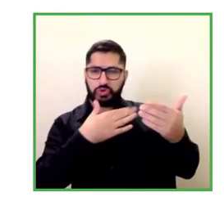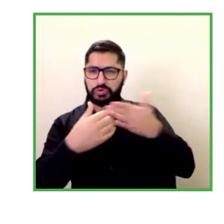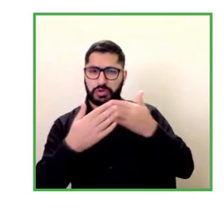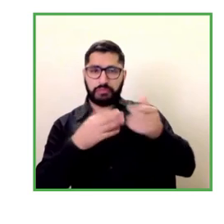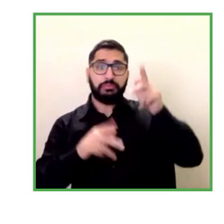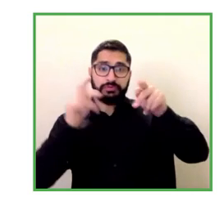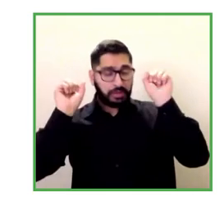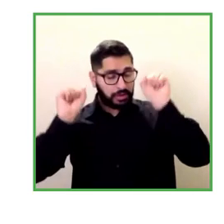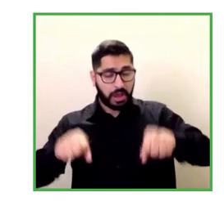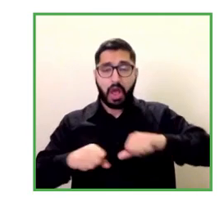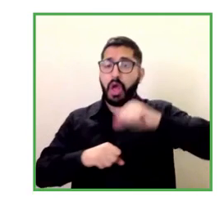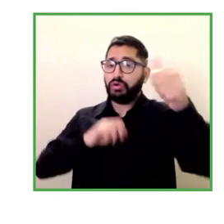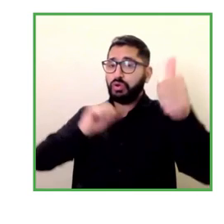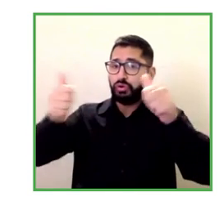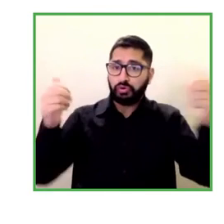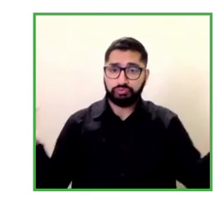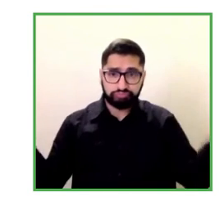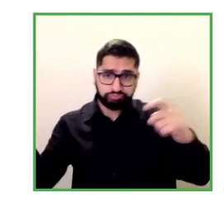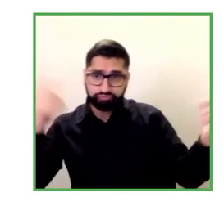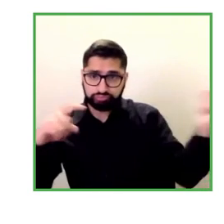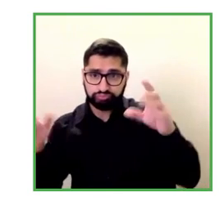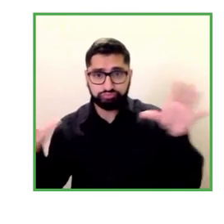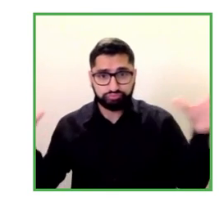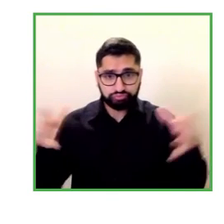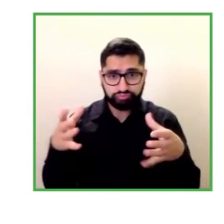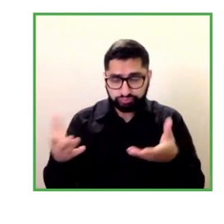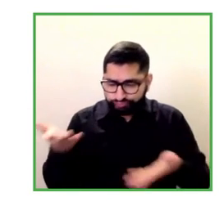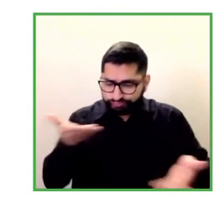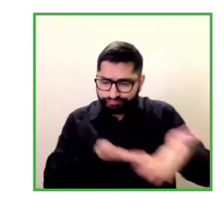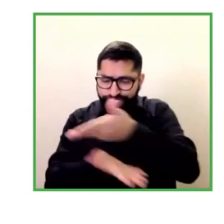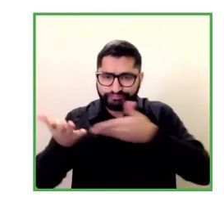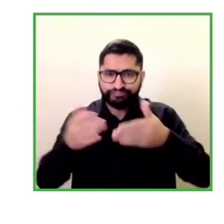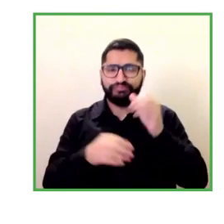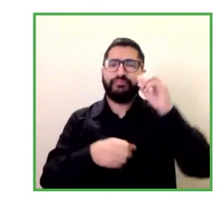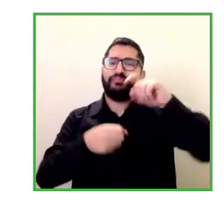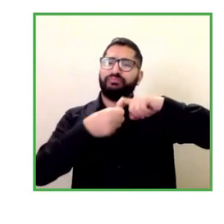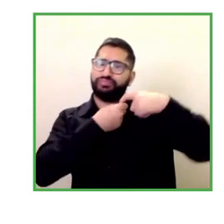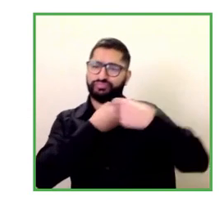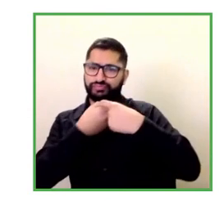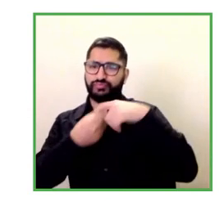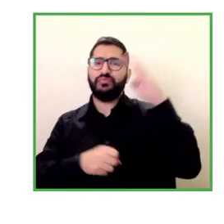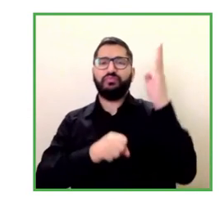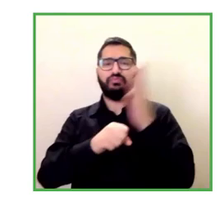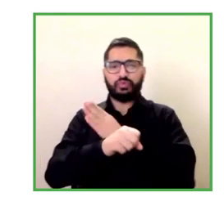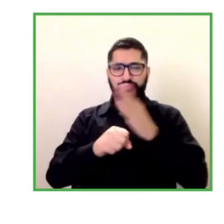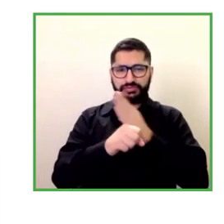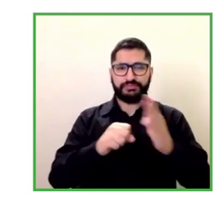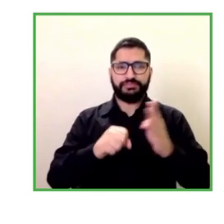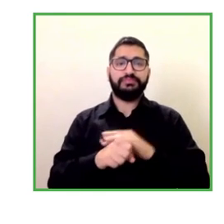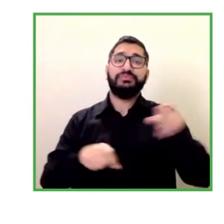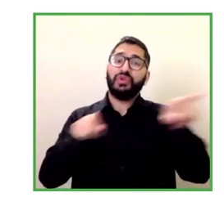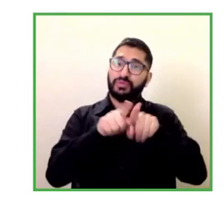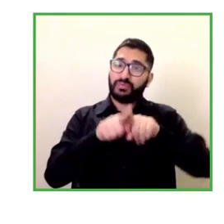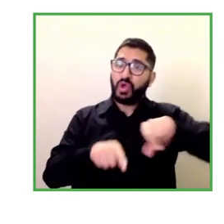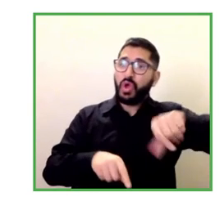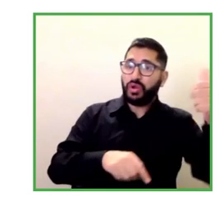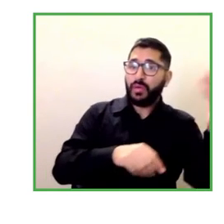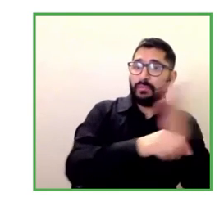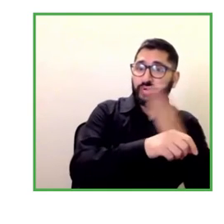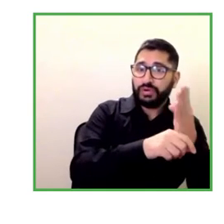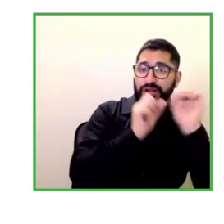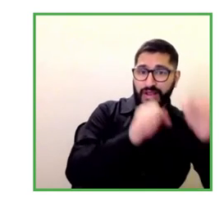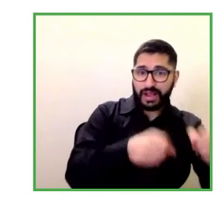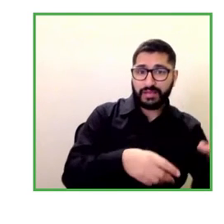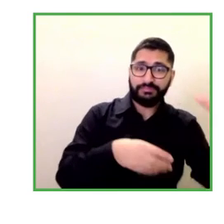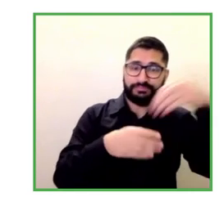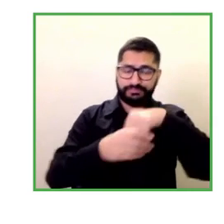we've set up and binding companies which belong and do not belong to the network, where we share practical cases and we try